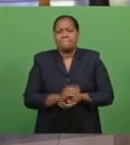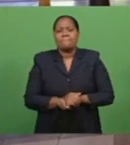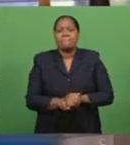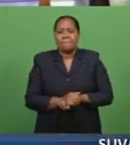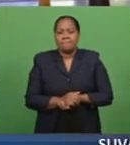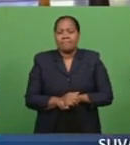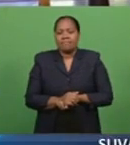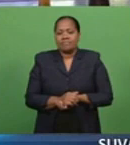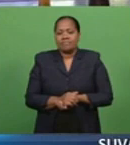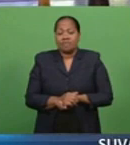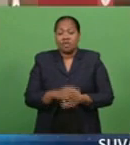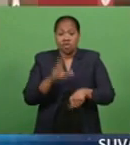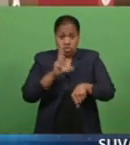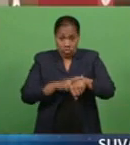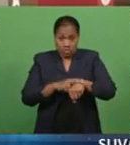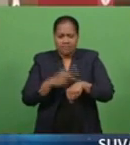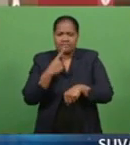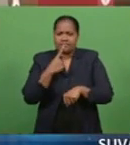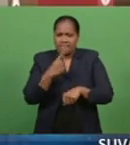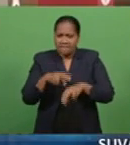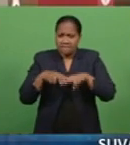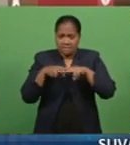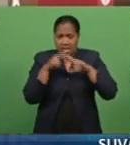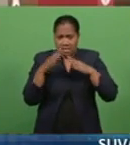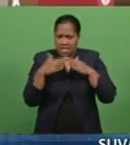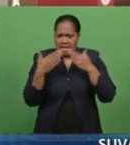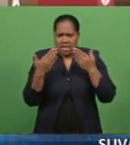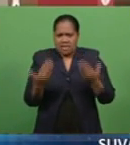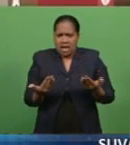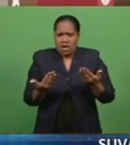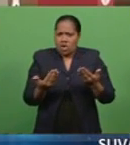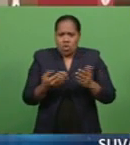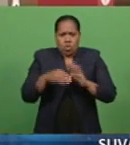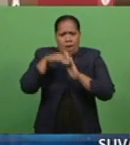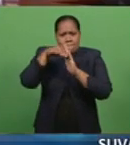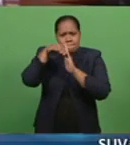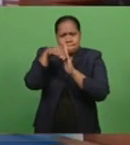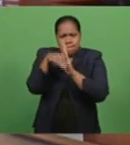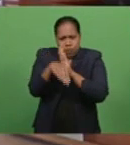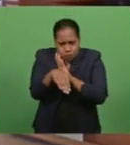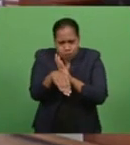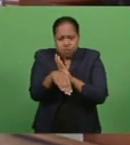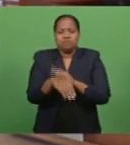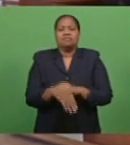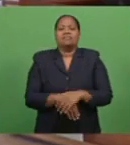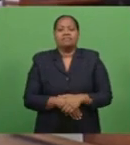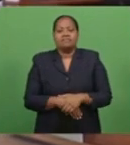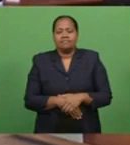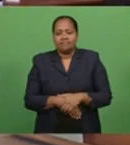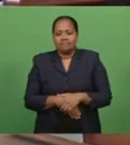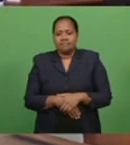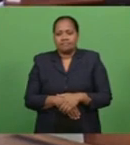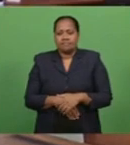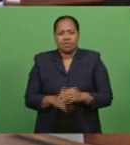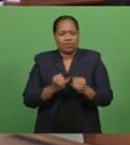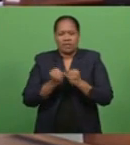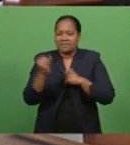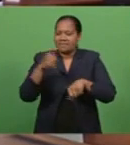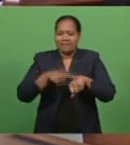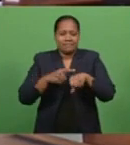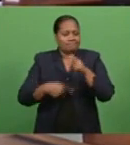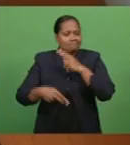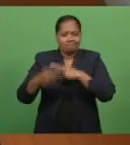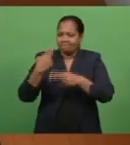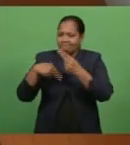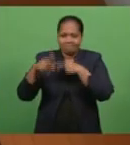Dr. Rohit Kishore claims Fiji has taken a double blow with two major areas of revenue going through the worst time in history. We